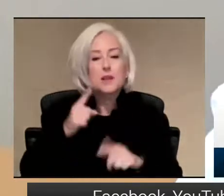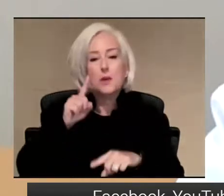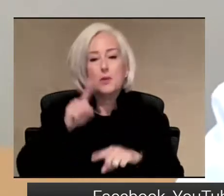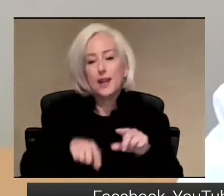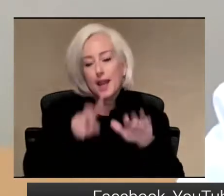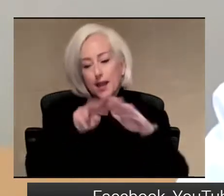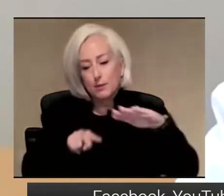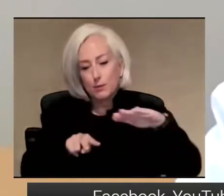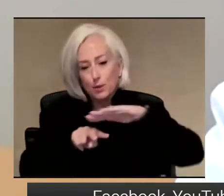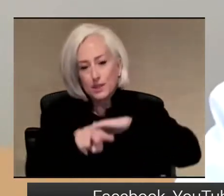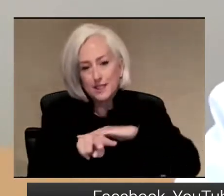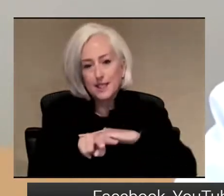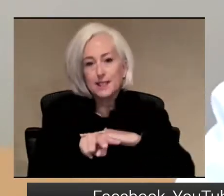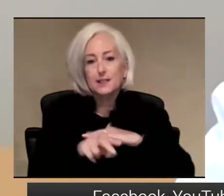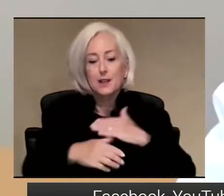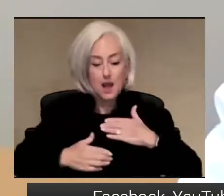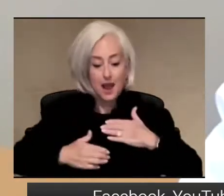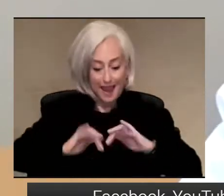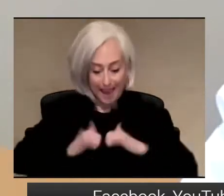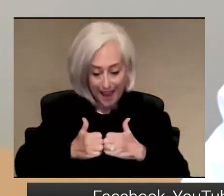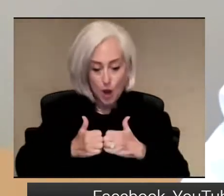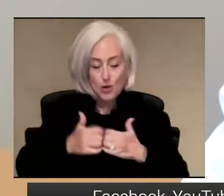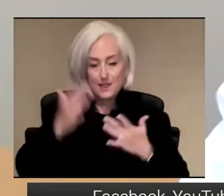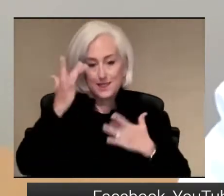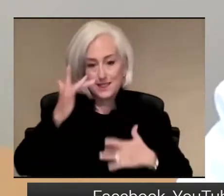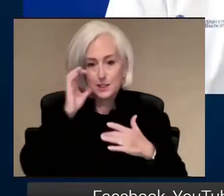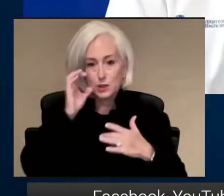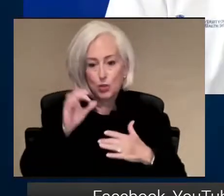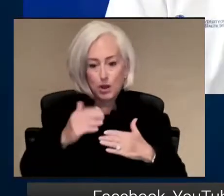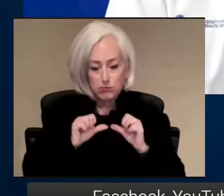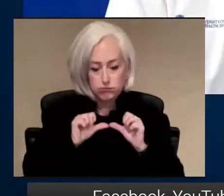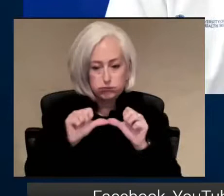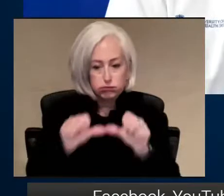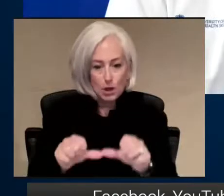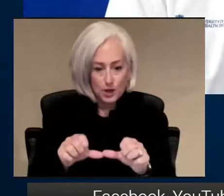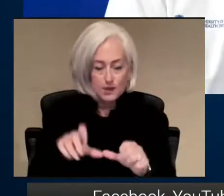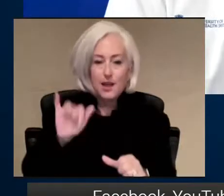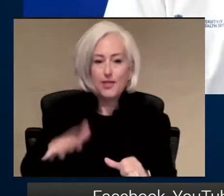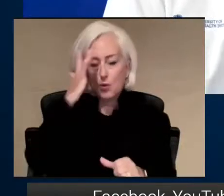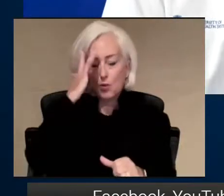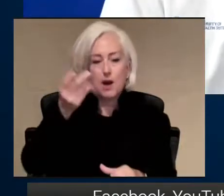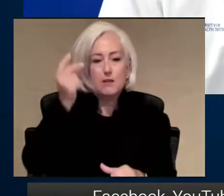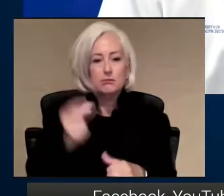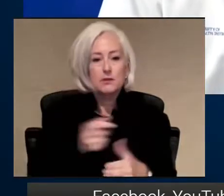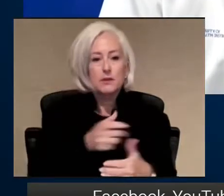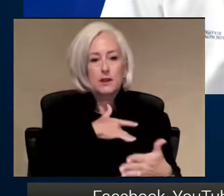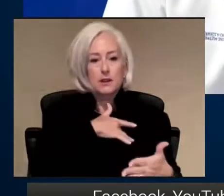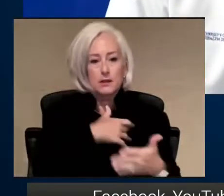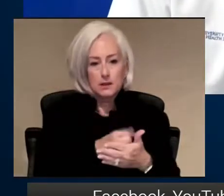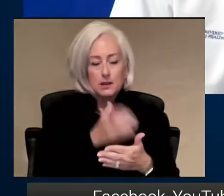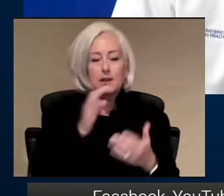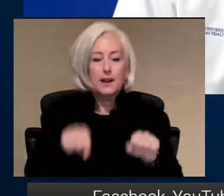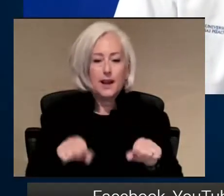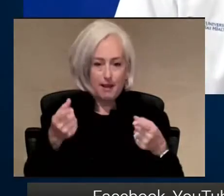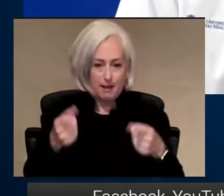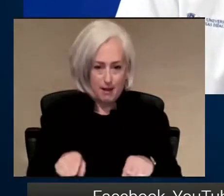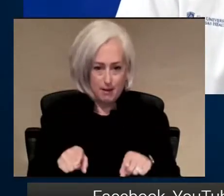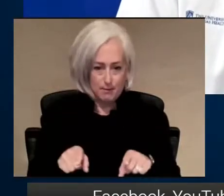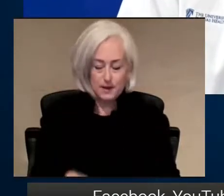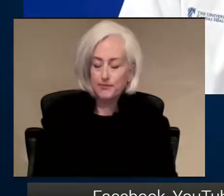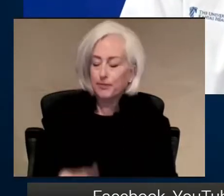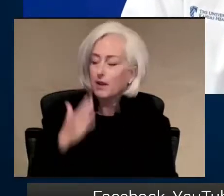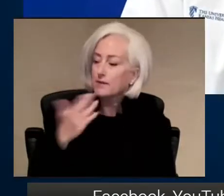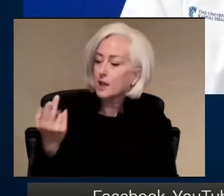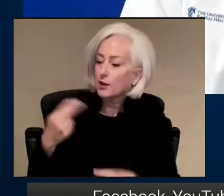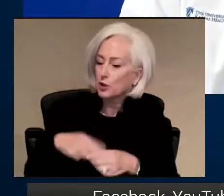sudden death from cardiac complications do happen. All right. Well, thank you very much, and thanks for being on the program this morning. We appreciate that